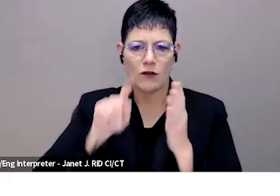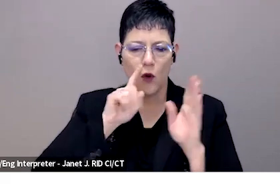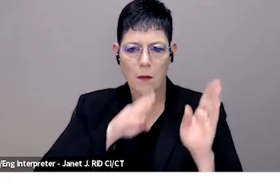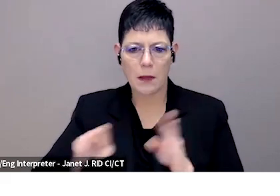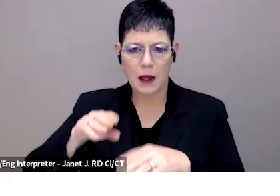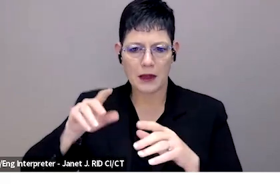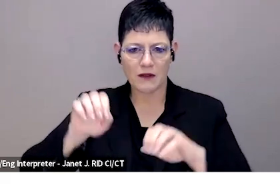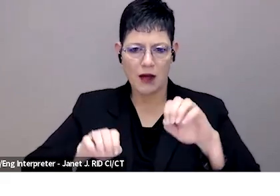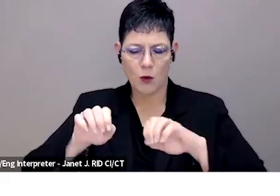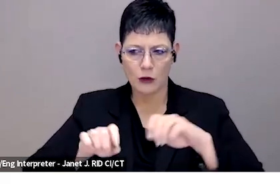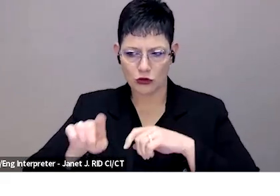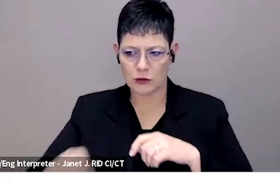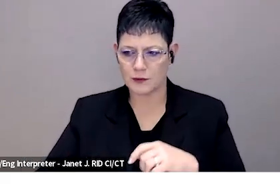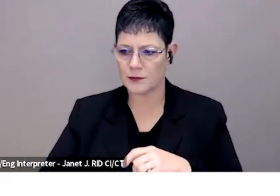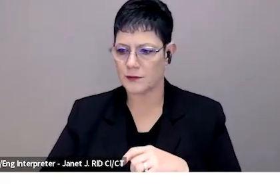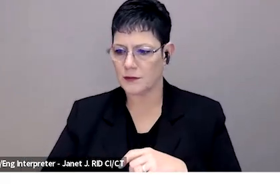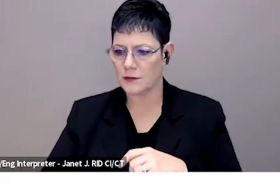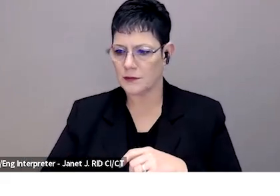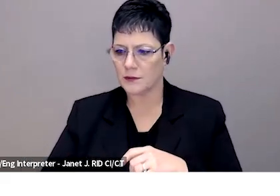and Evaluation.